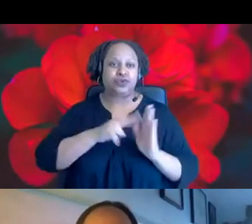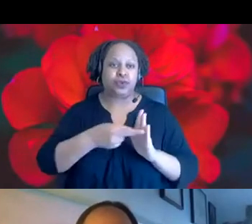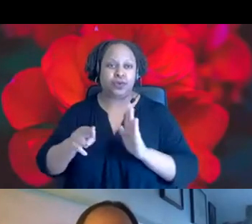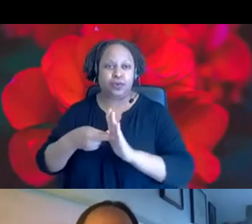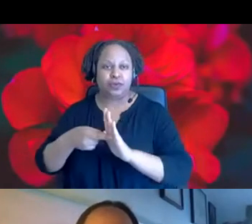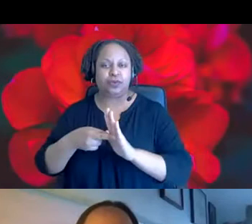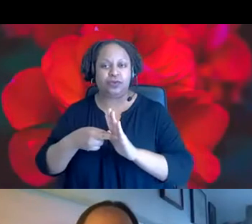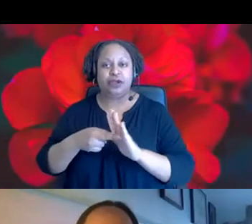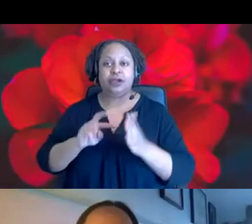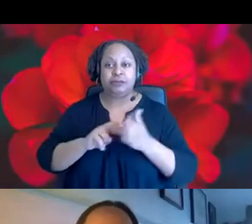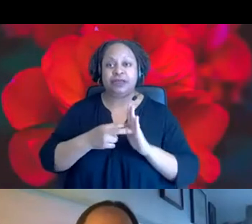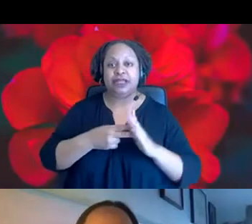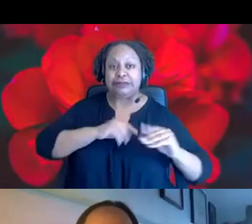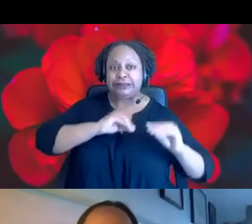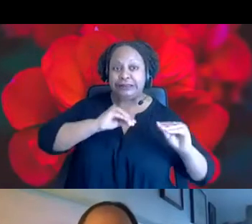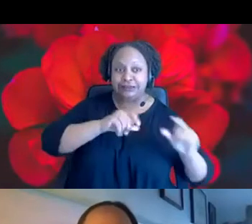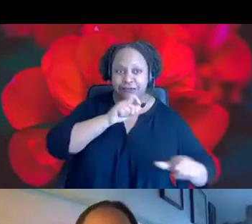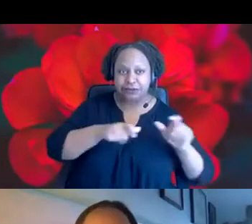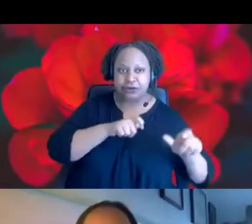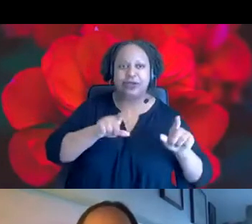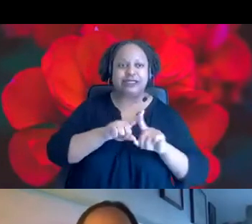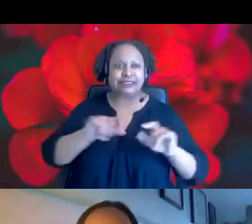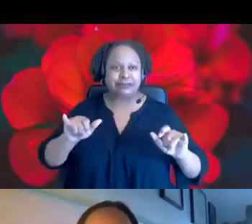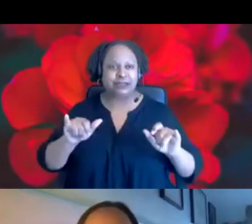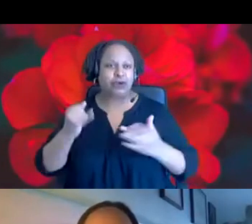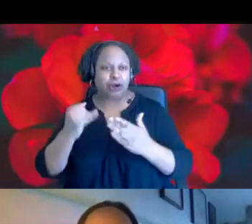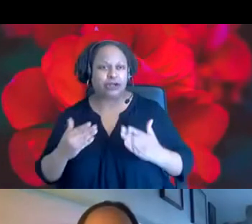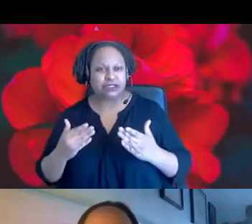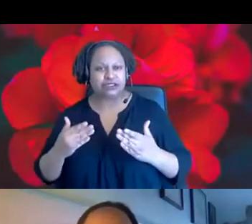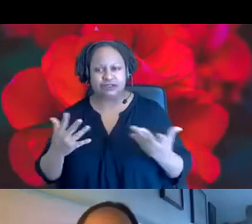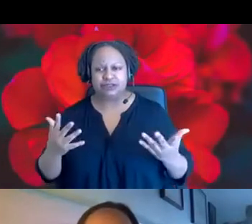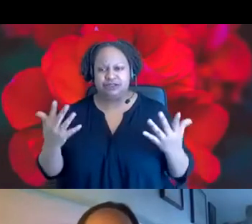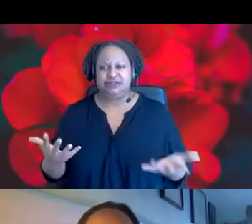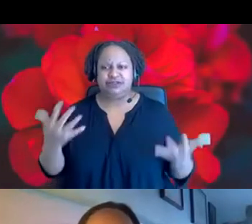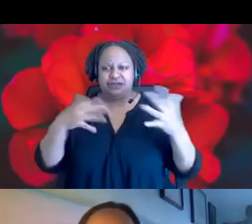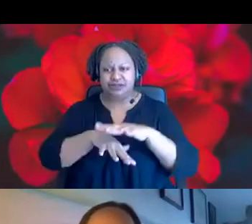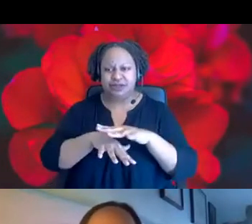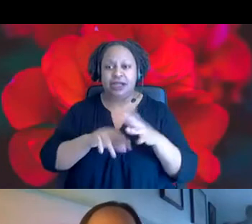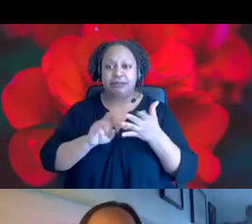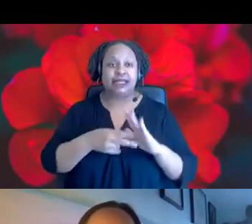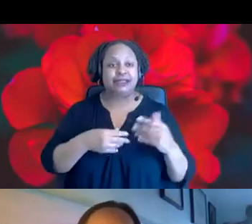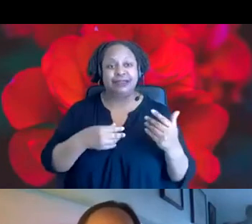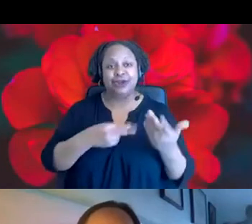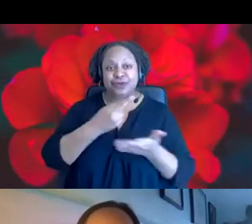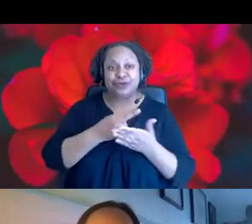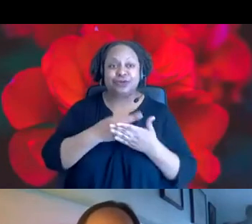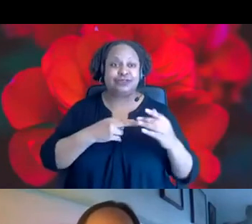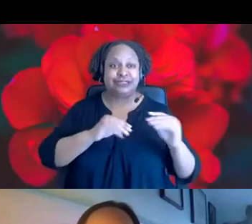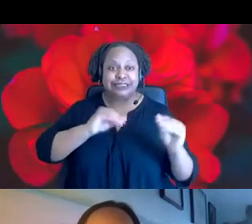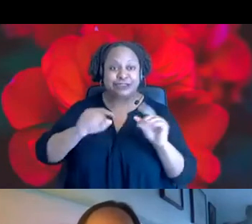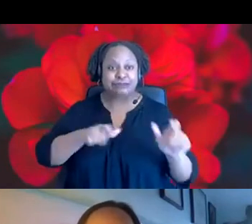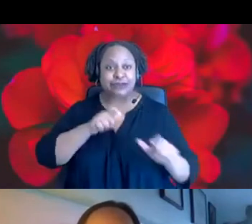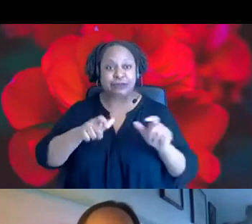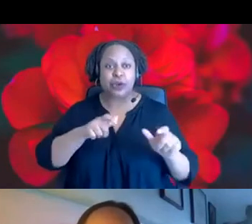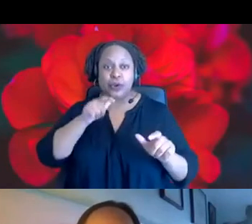thinking about resources and getting them to people, who should be leading and being empowered, and can that leadership